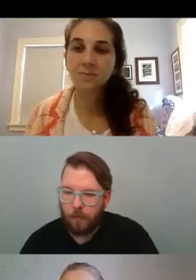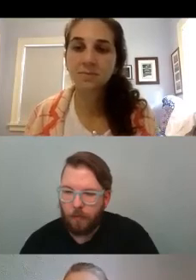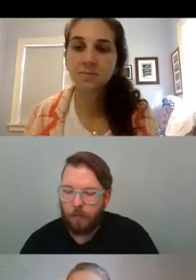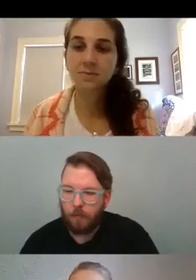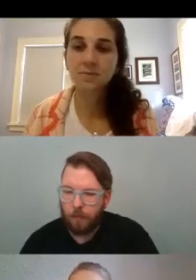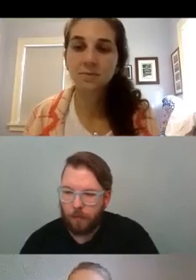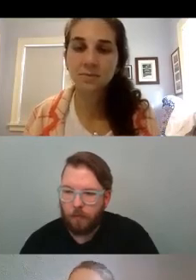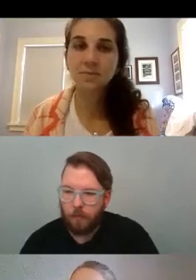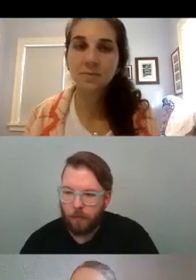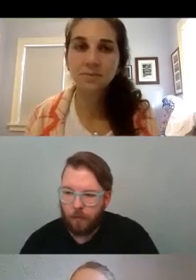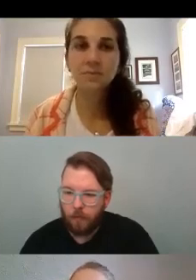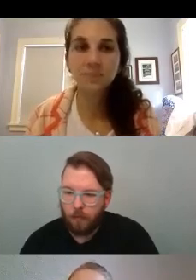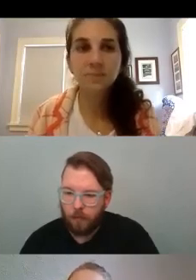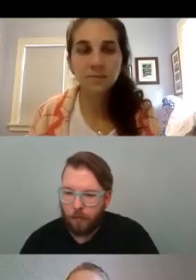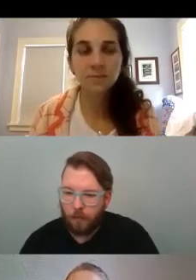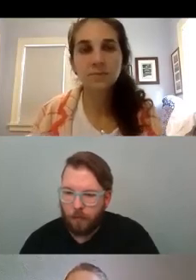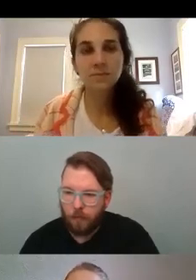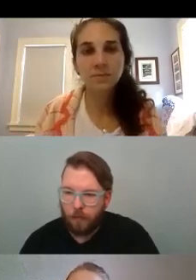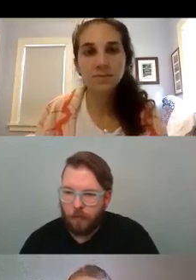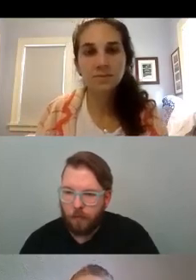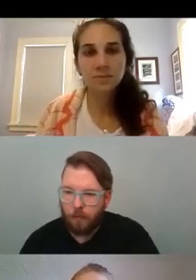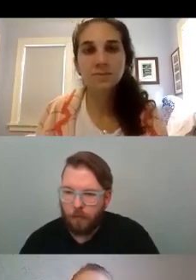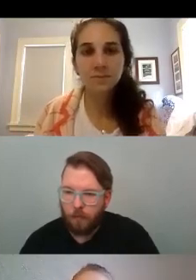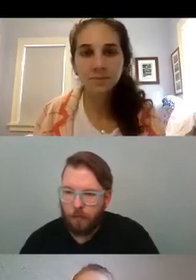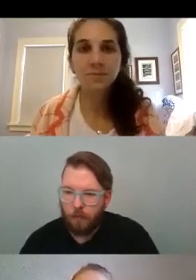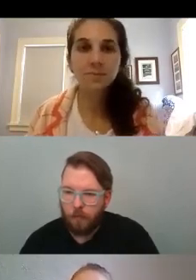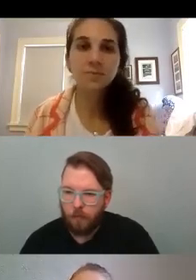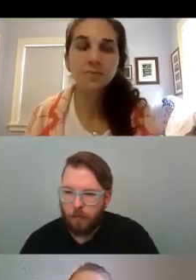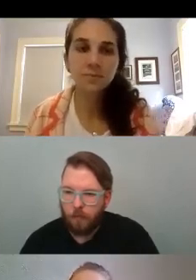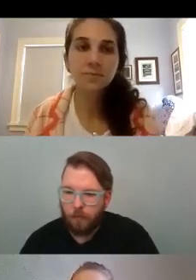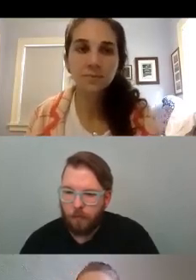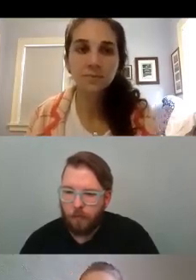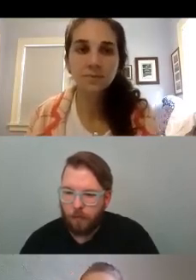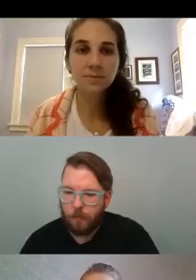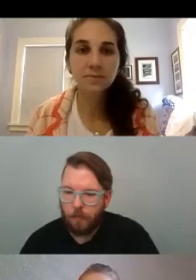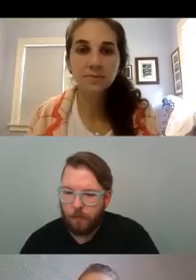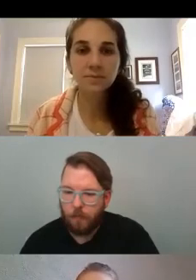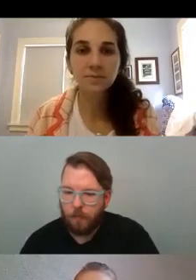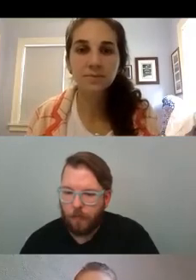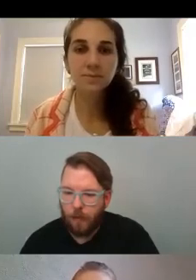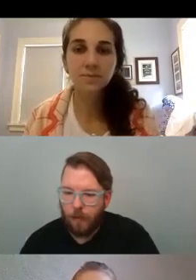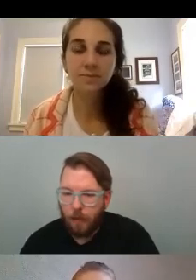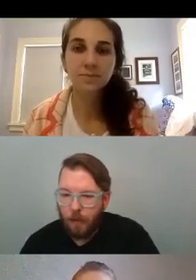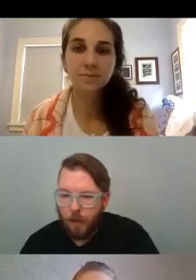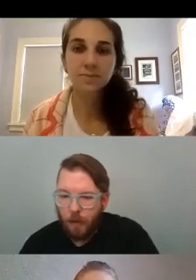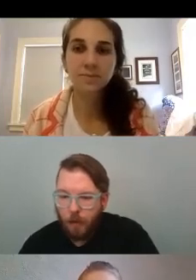of the things that they need. They need to be self-directed in their learning.